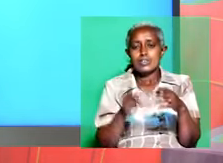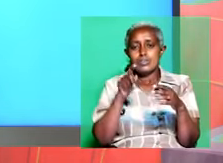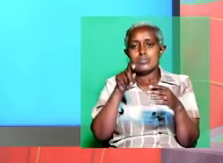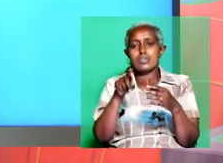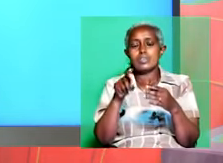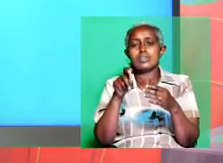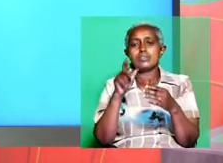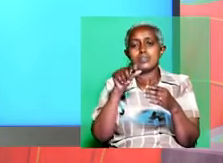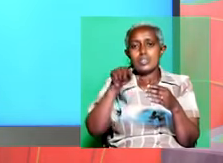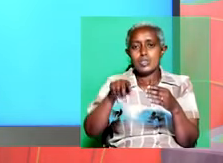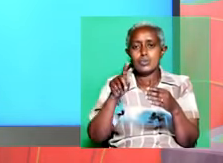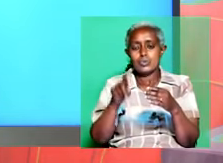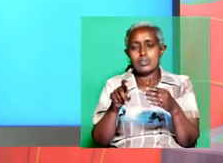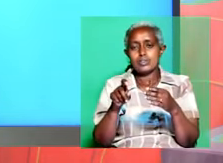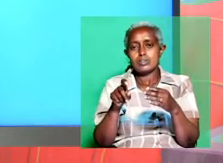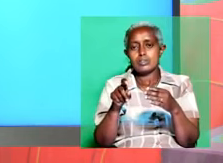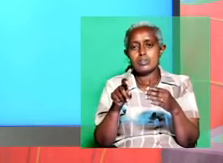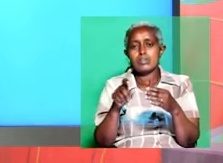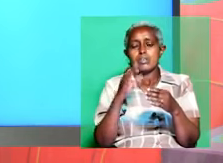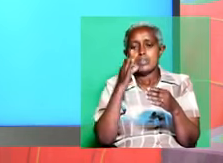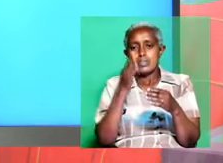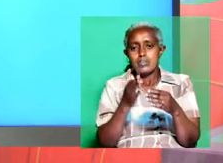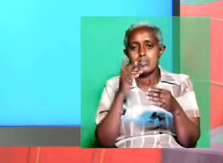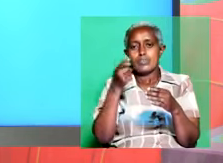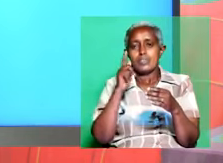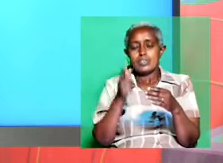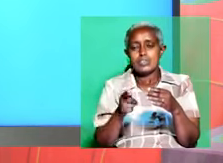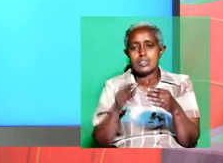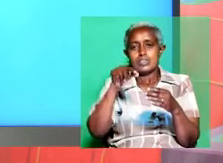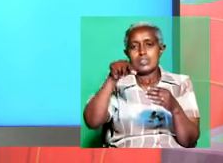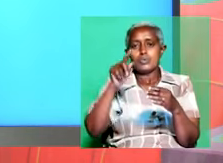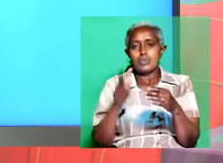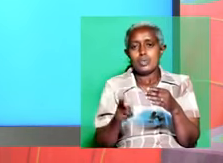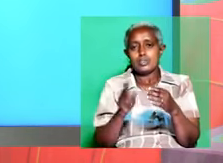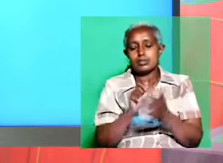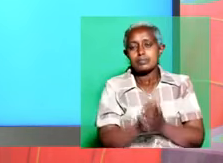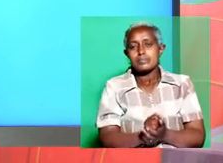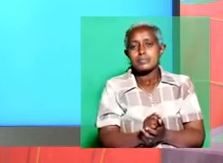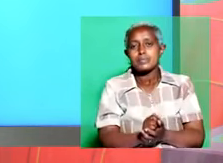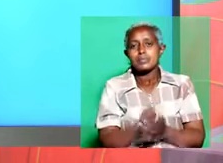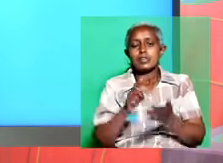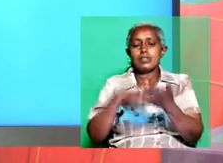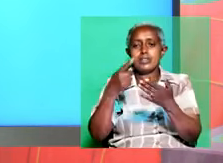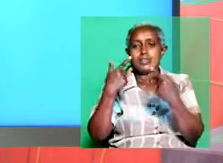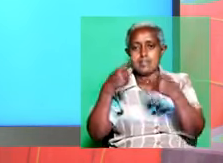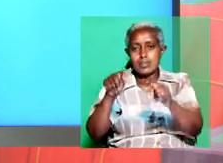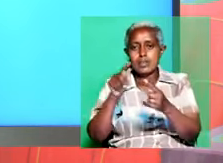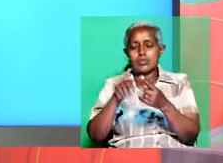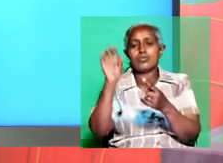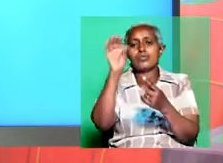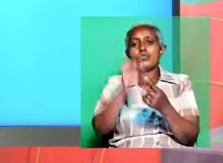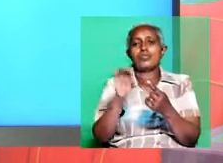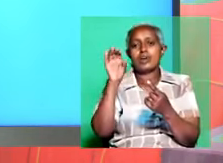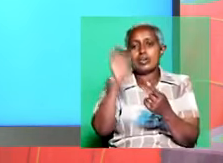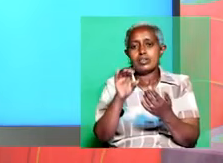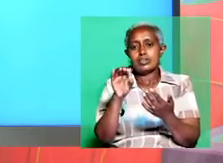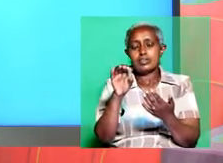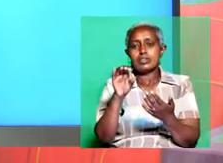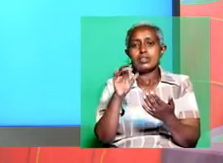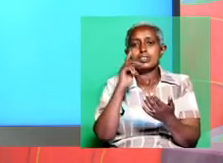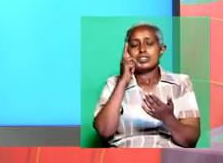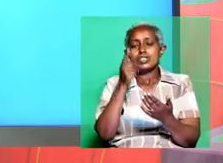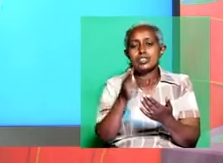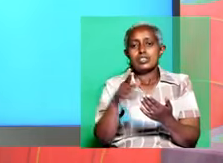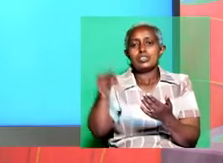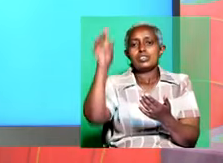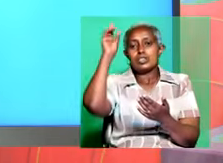to be q of x. Let's assume f over g to be q of x. And then let's try to find